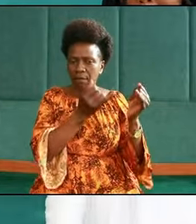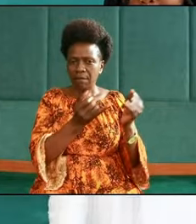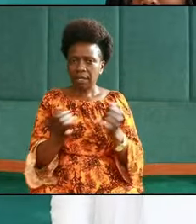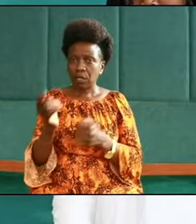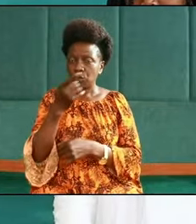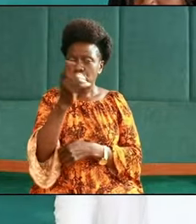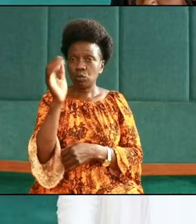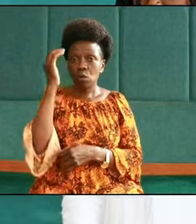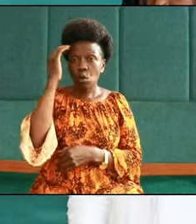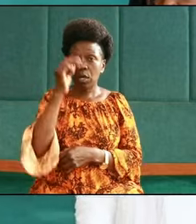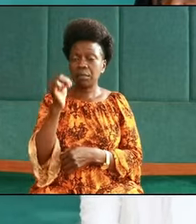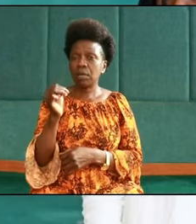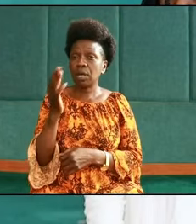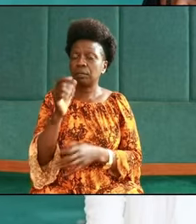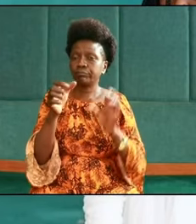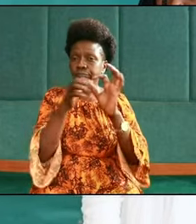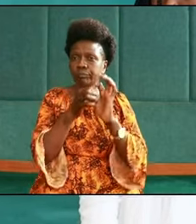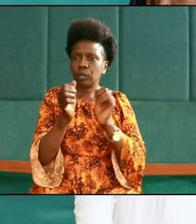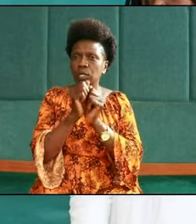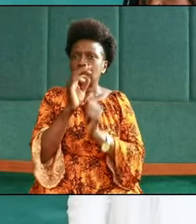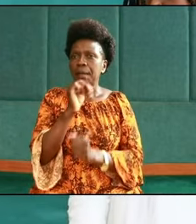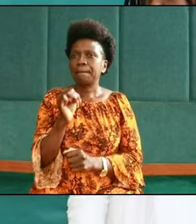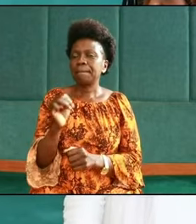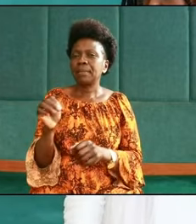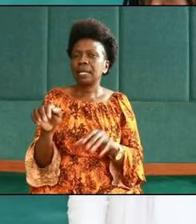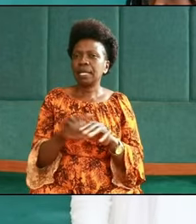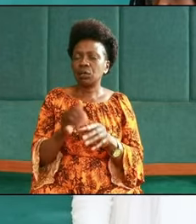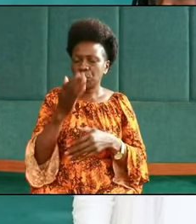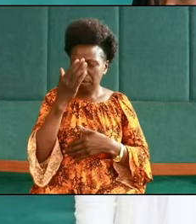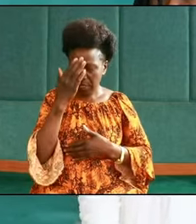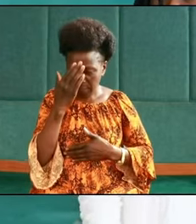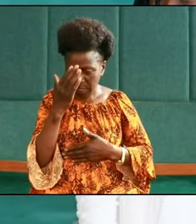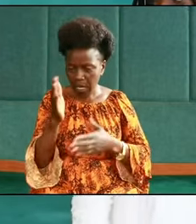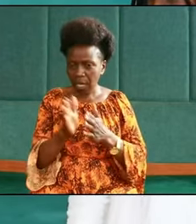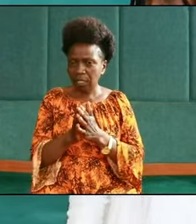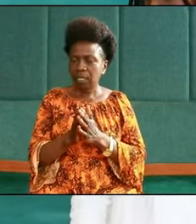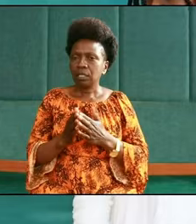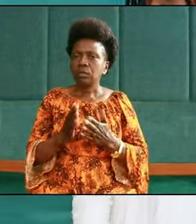to know Him and to abide with Him in humility and in